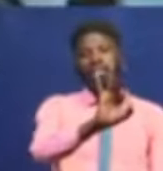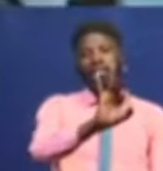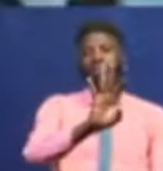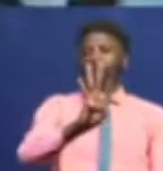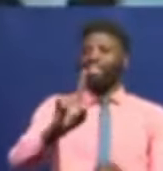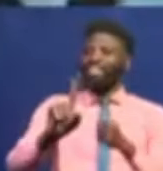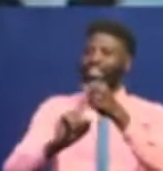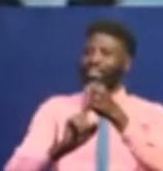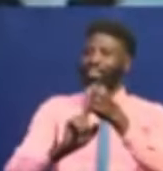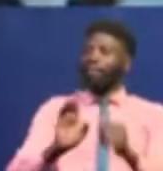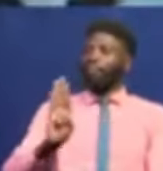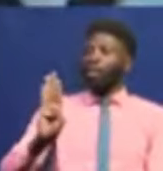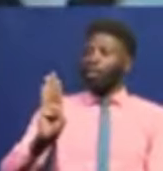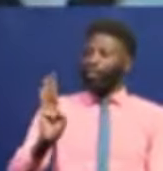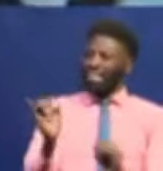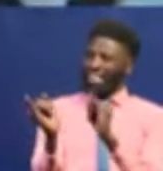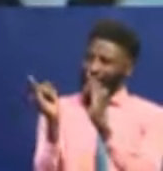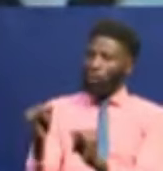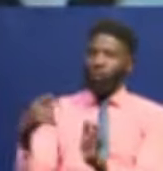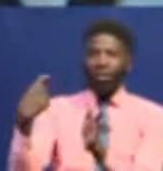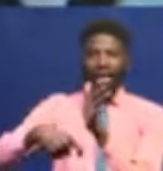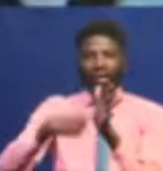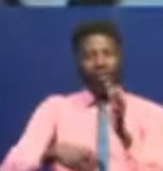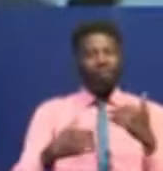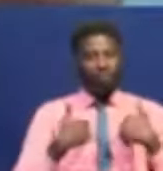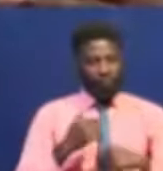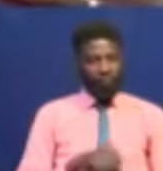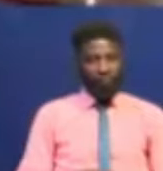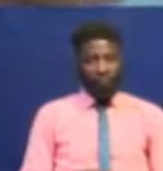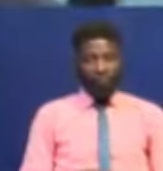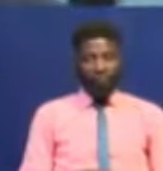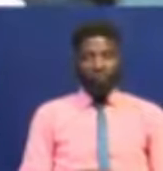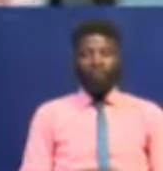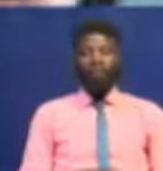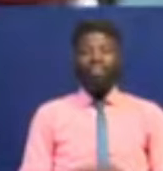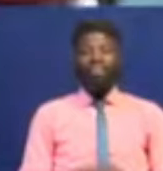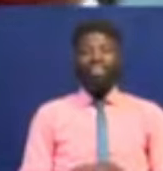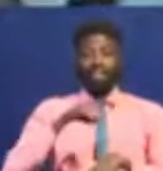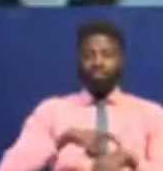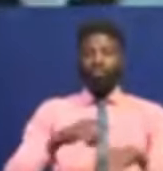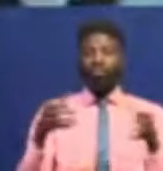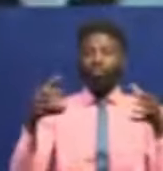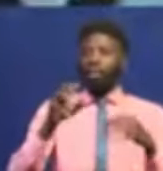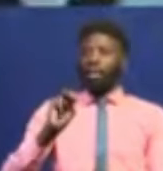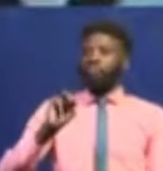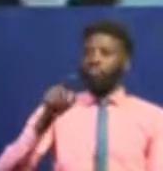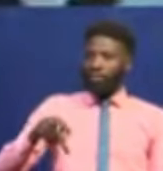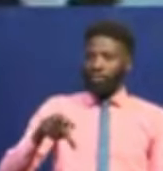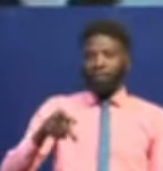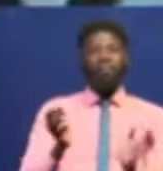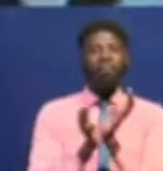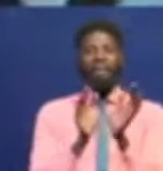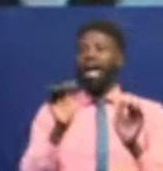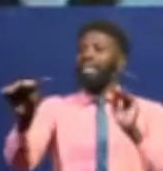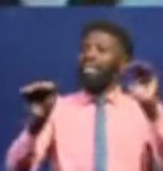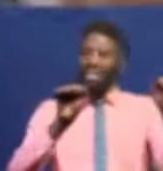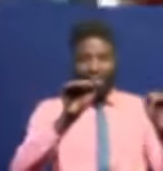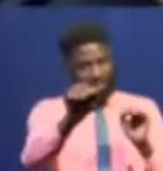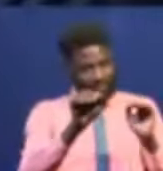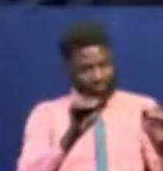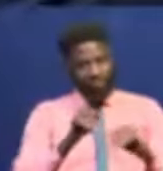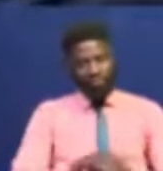billion of new revenue. When MPs went out to the public